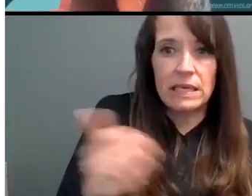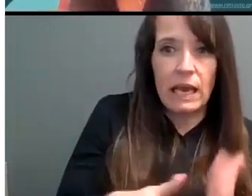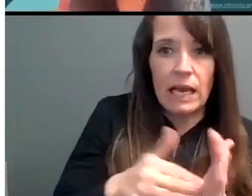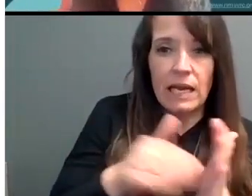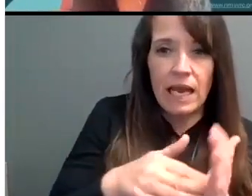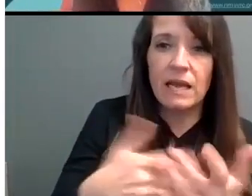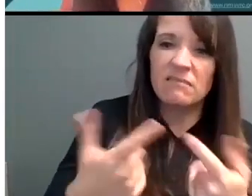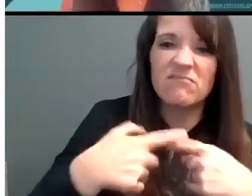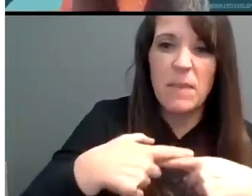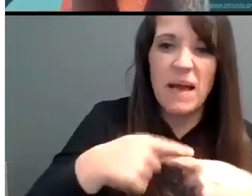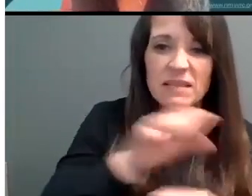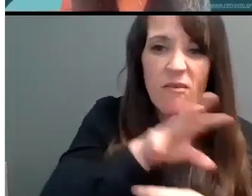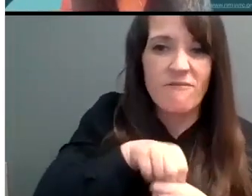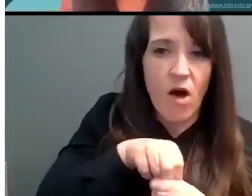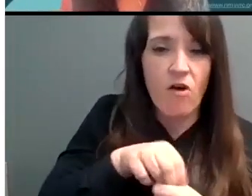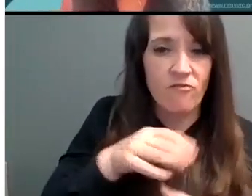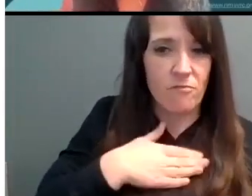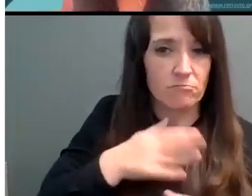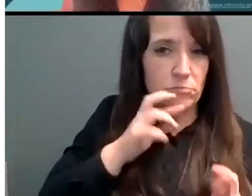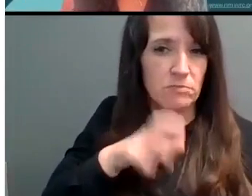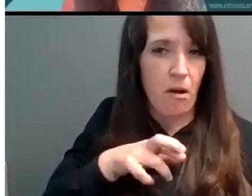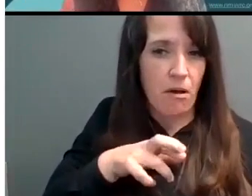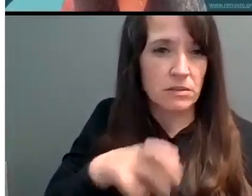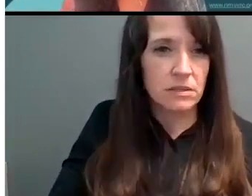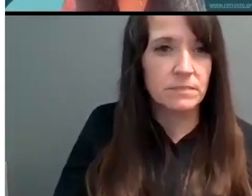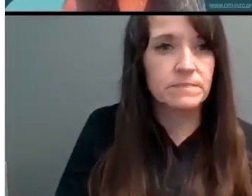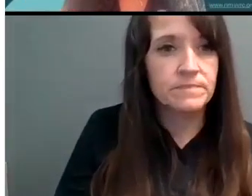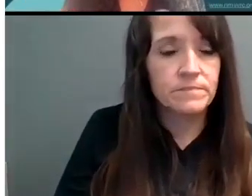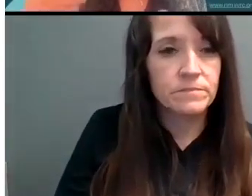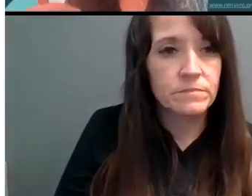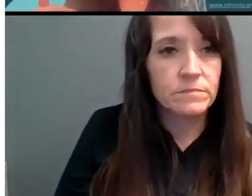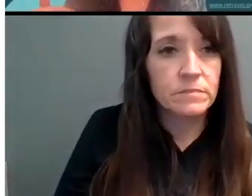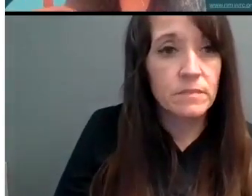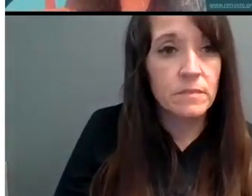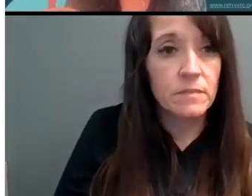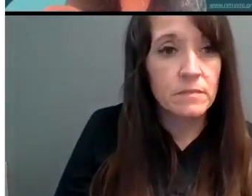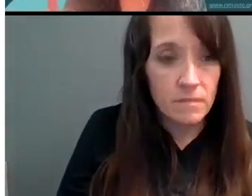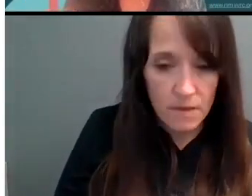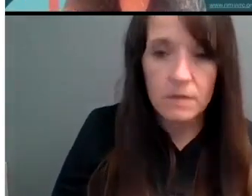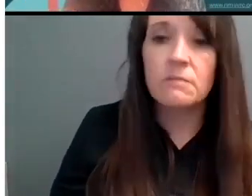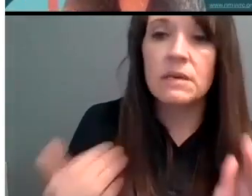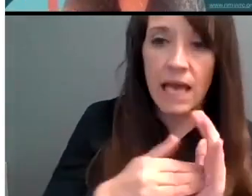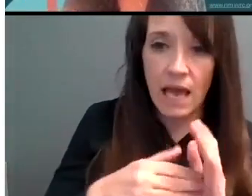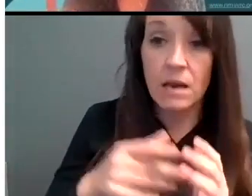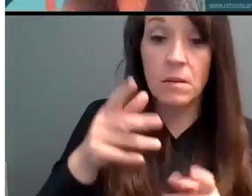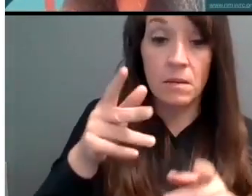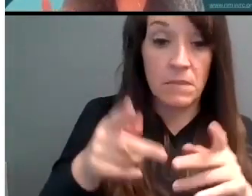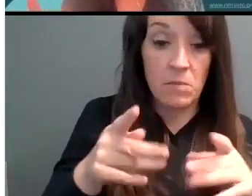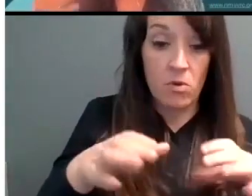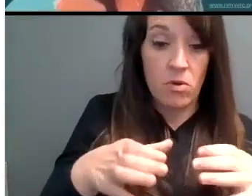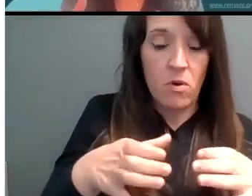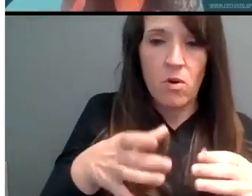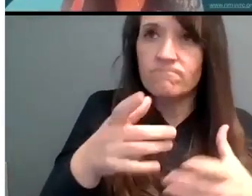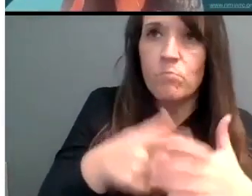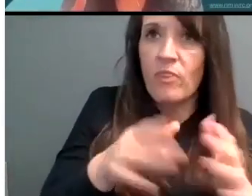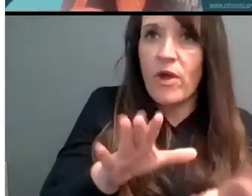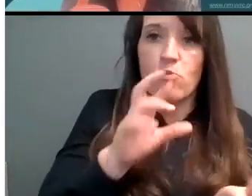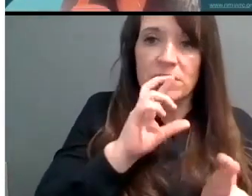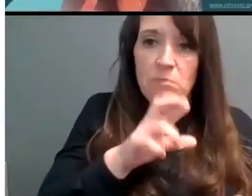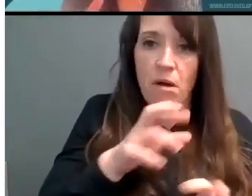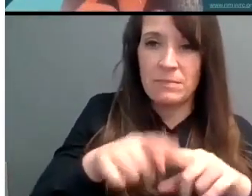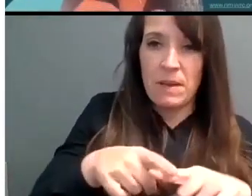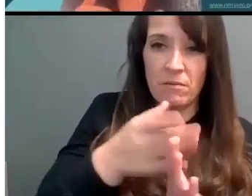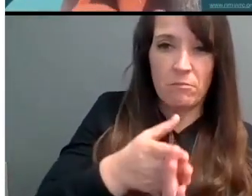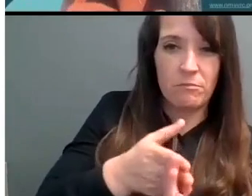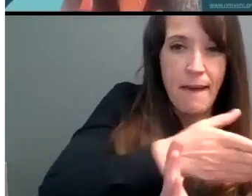Sort of already mentioned some pre-existing factors. These included past trauma exposure. We know from some research that prior trauma